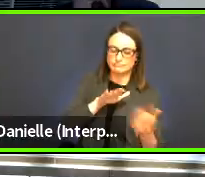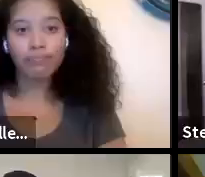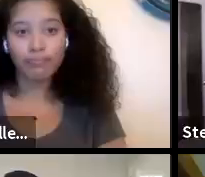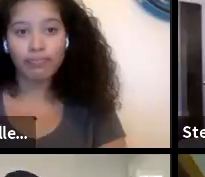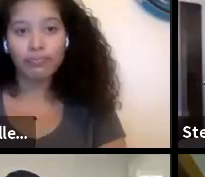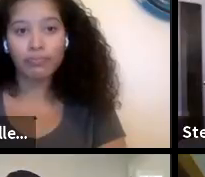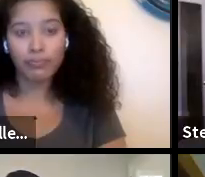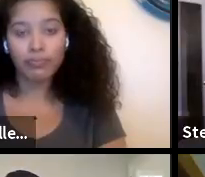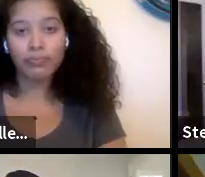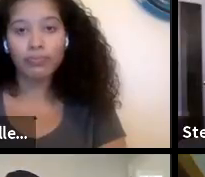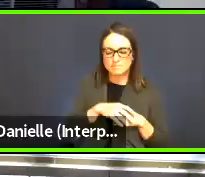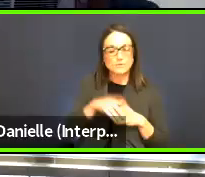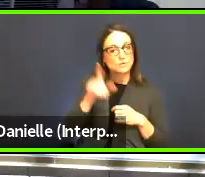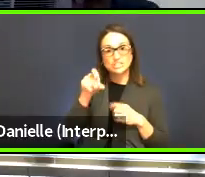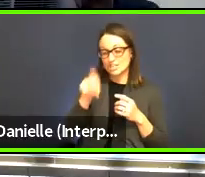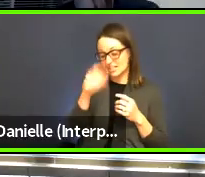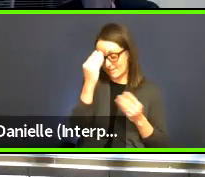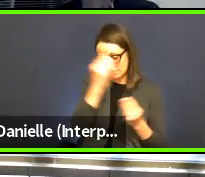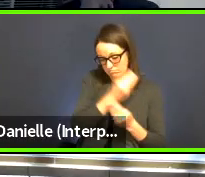things are going to be done.